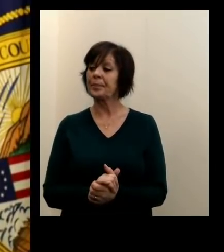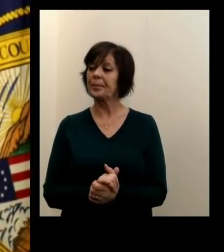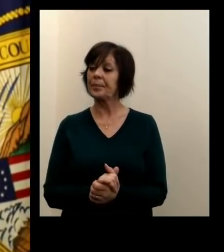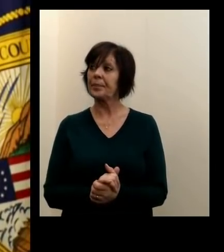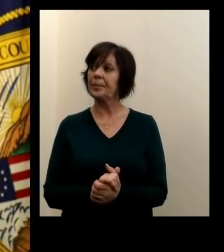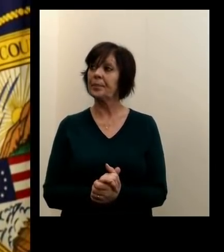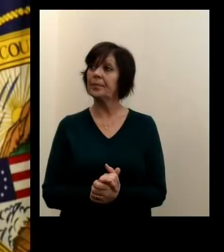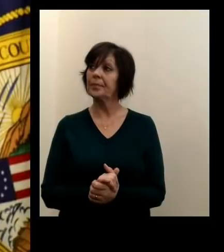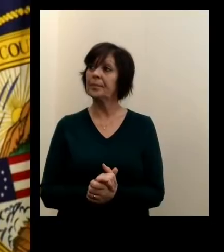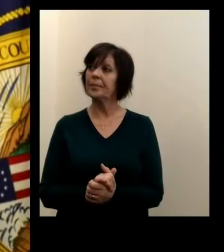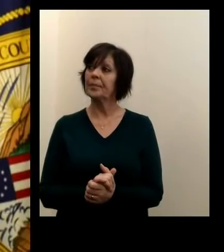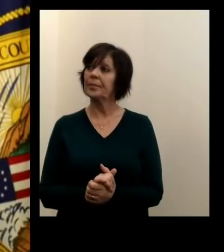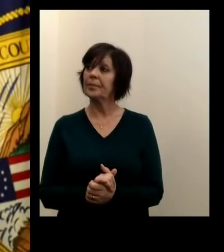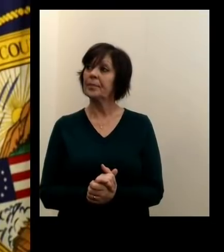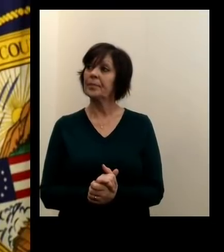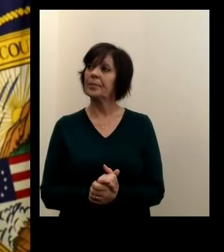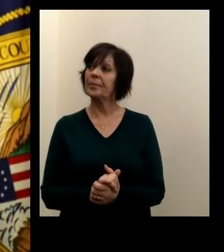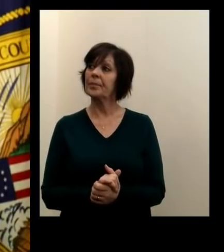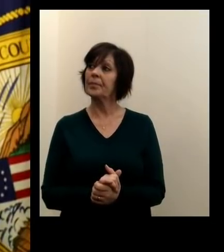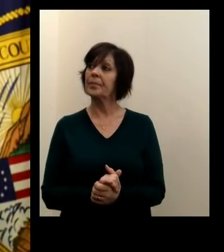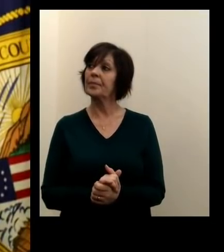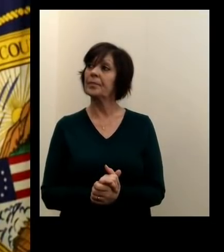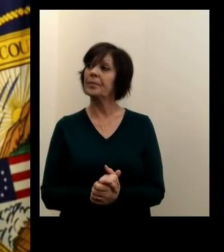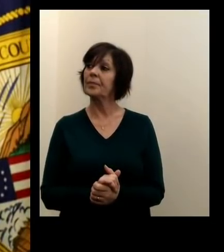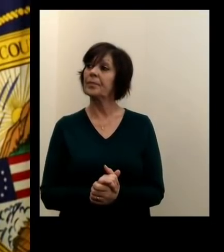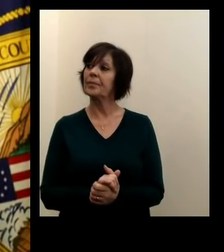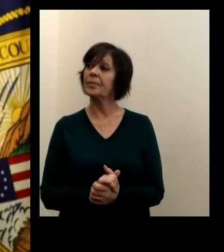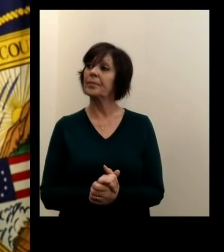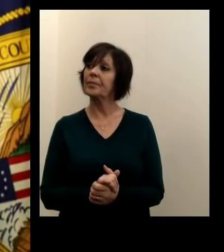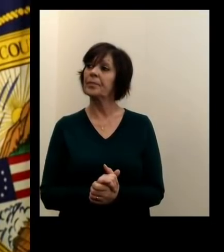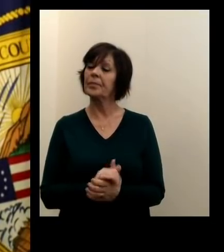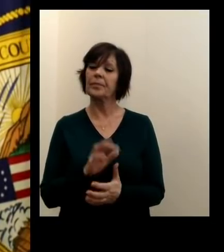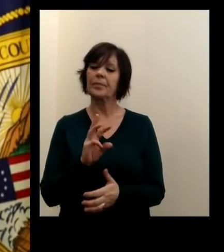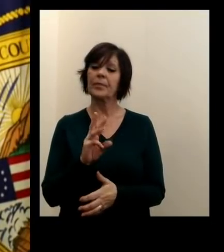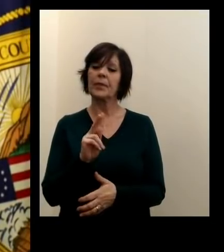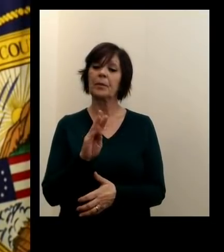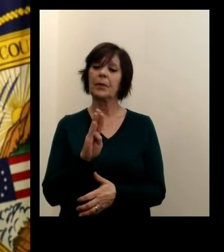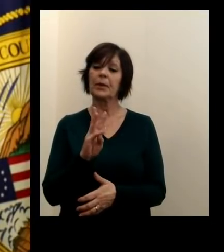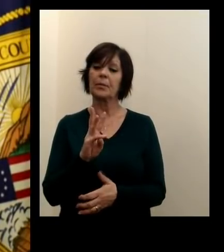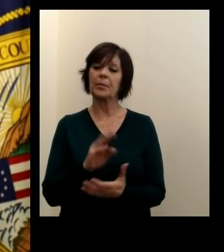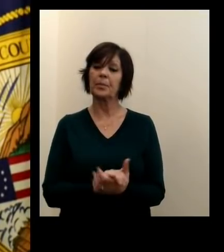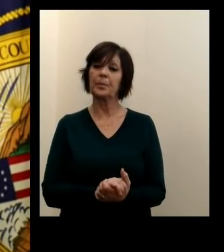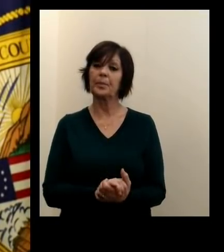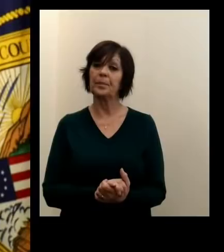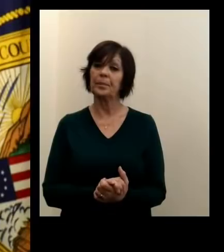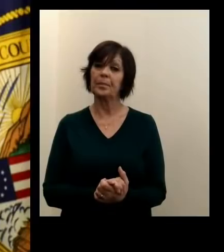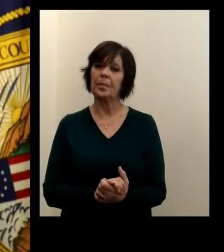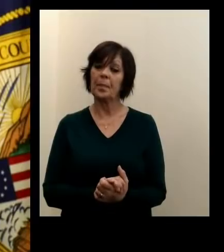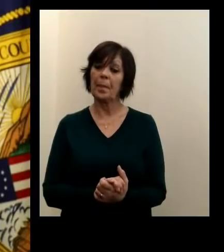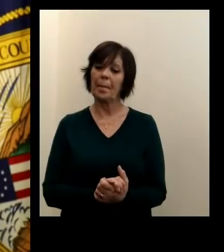from the top, which on my sheet is WKBW Television.